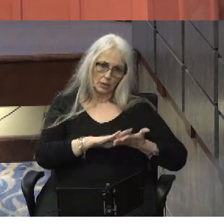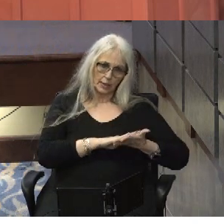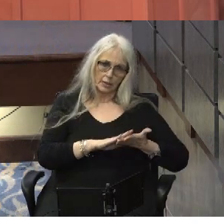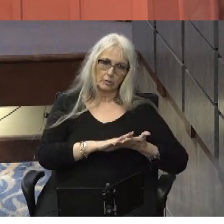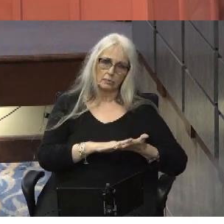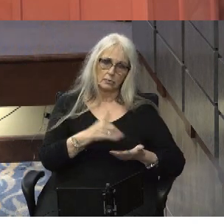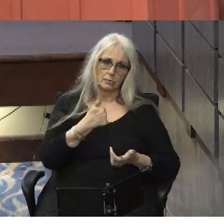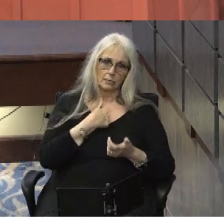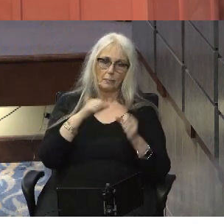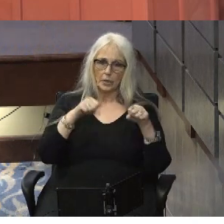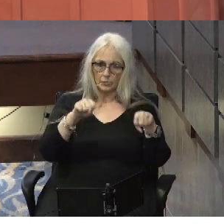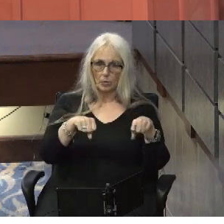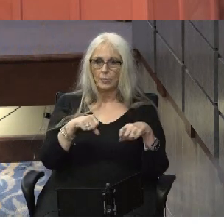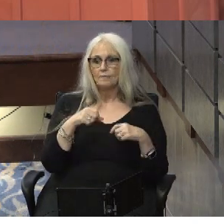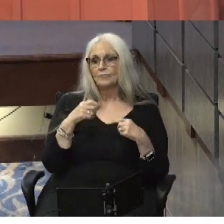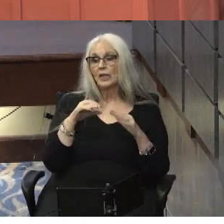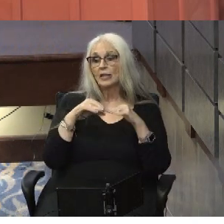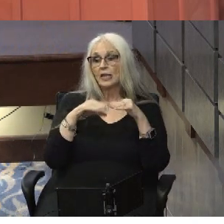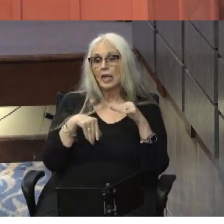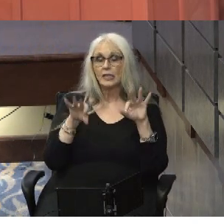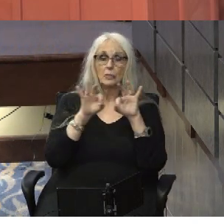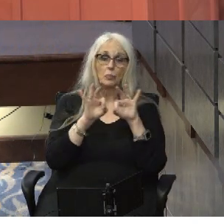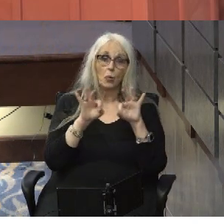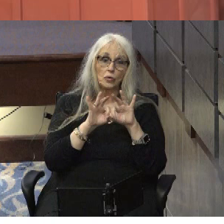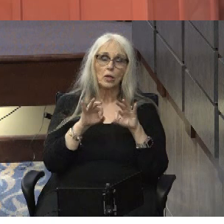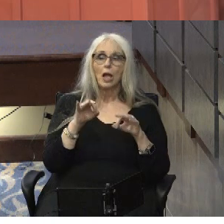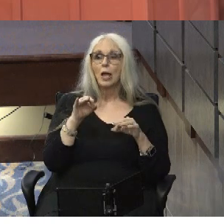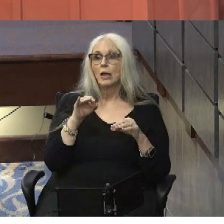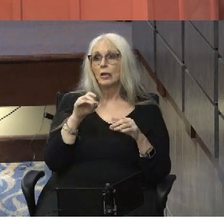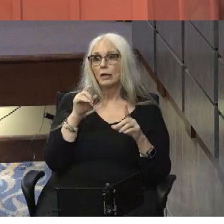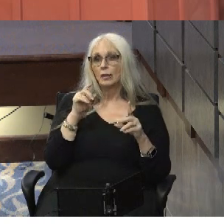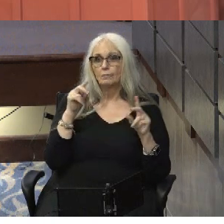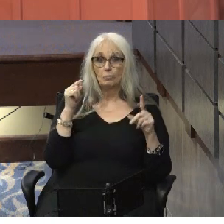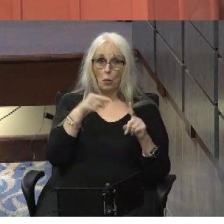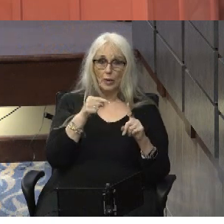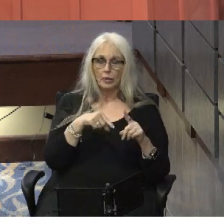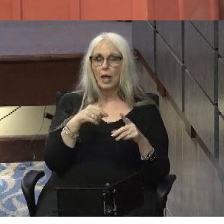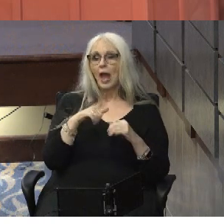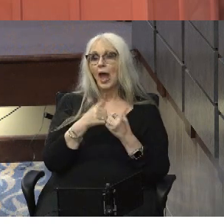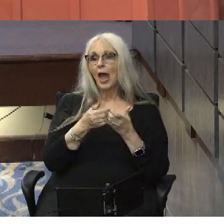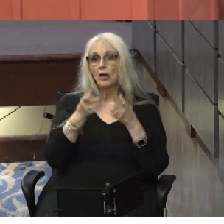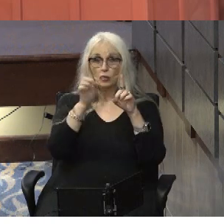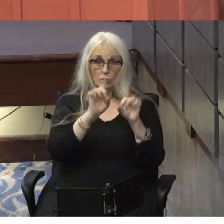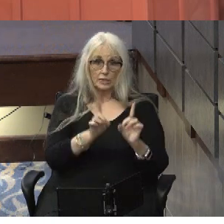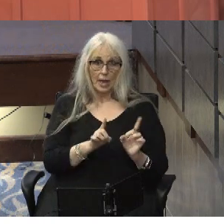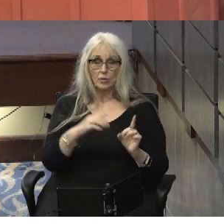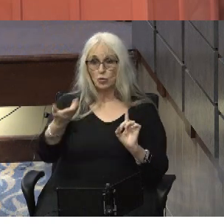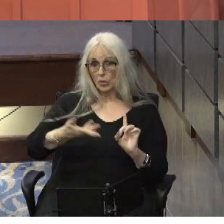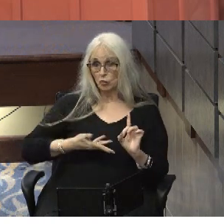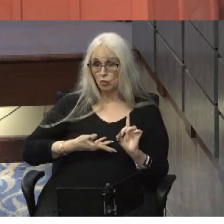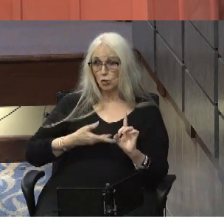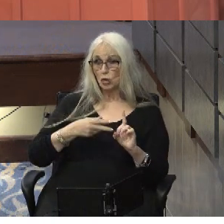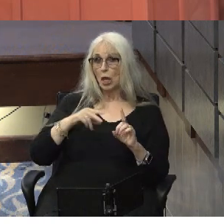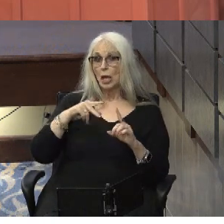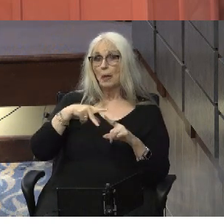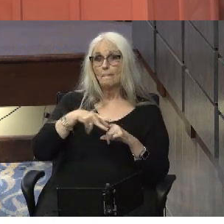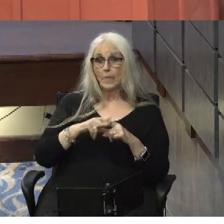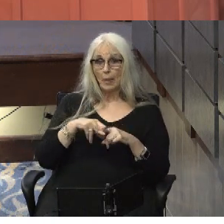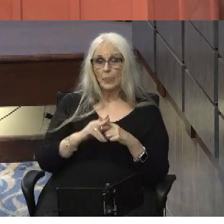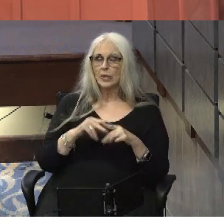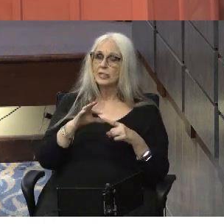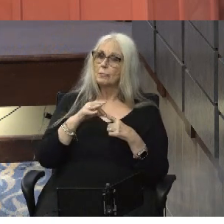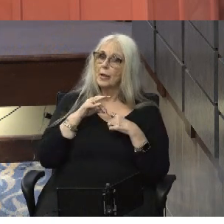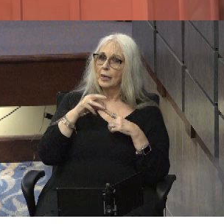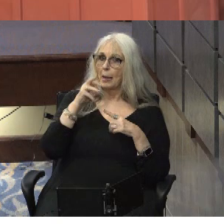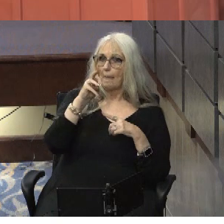On a lesser note, I think a less important note, the way these communities are designed, when you introduce plumbing, especially to the micro homes that won't